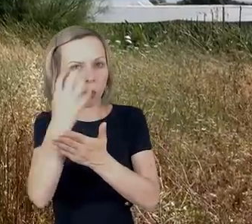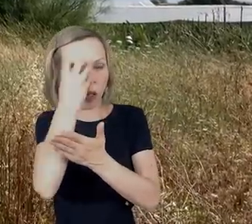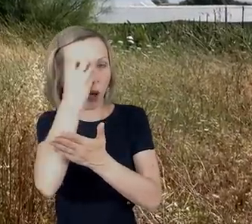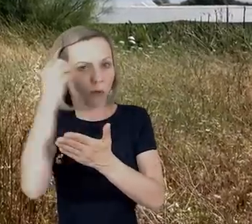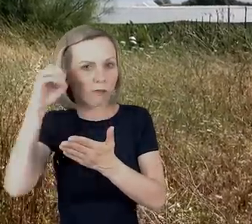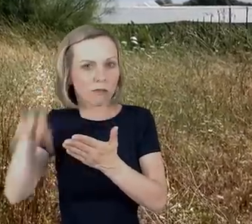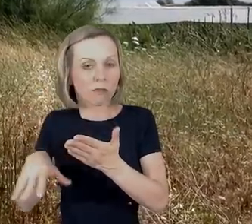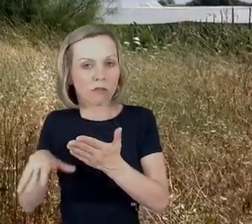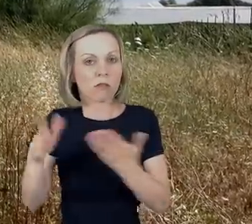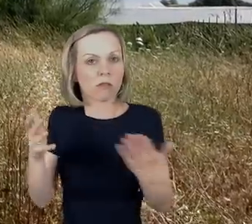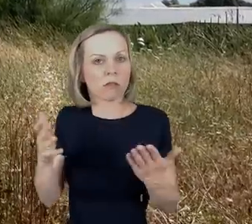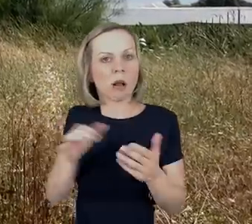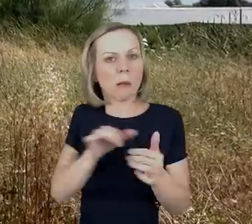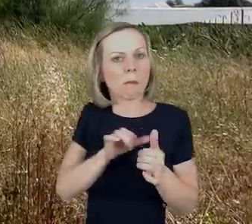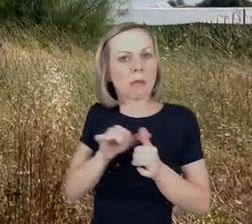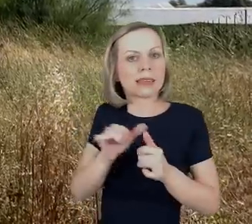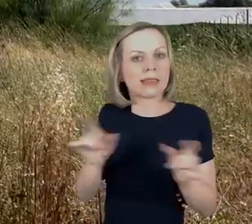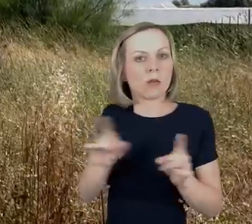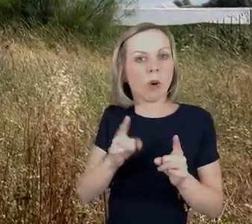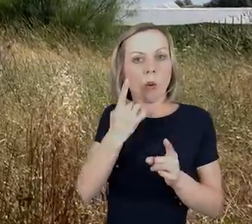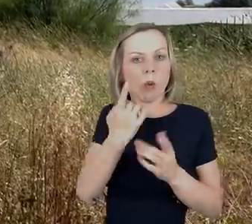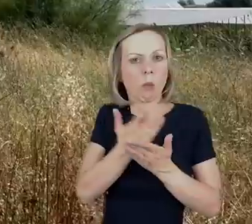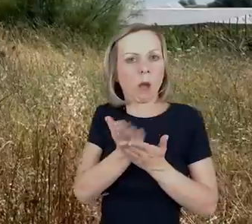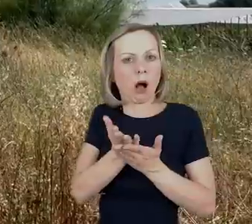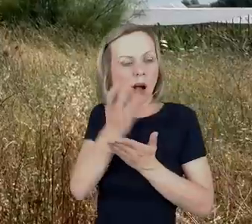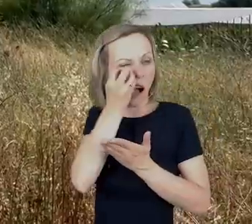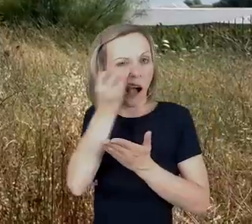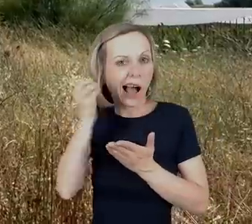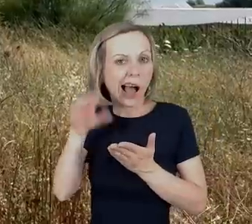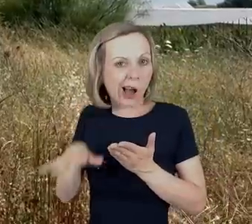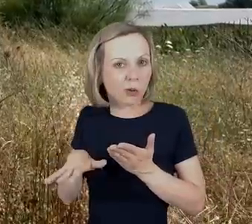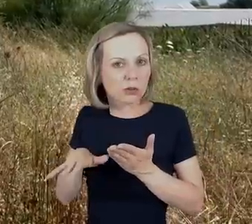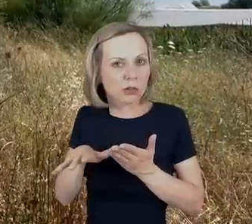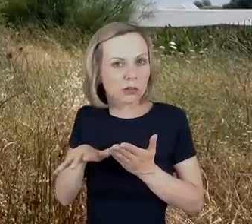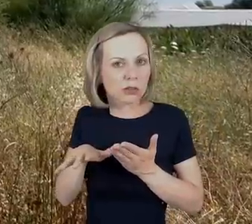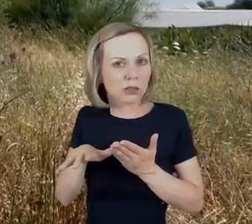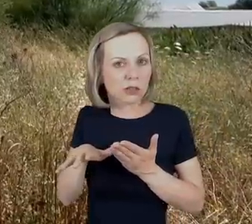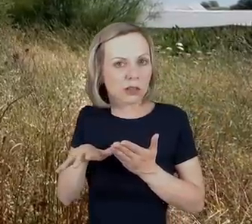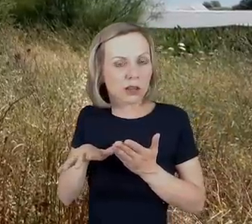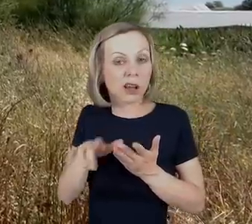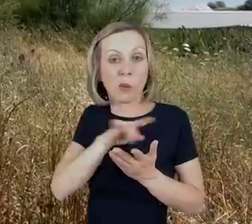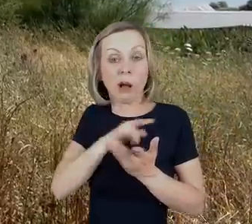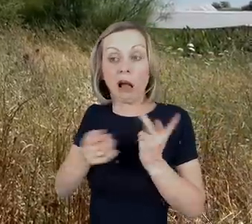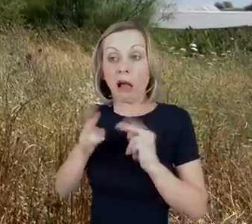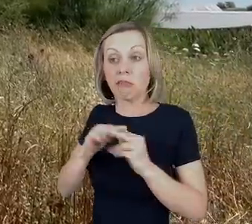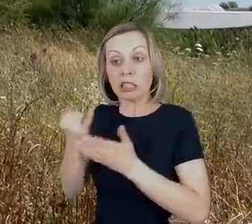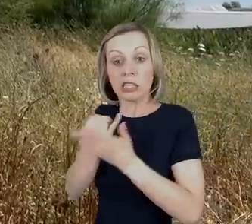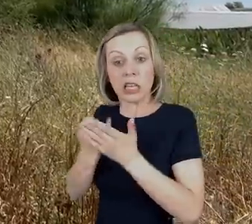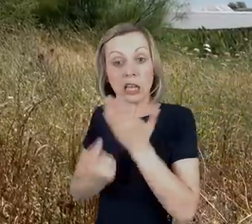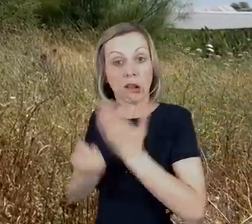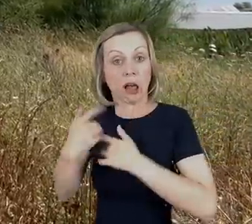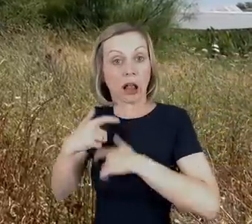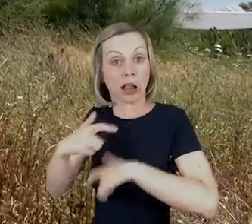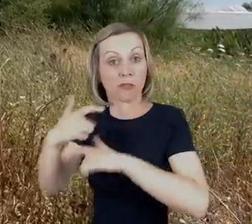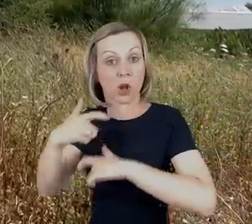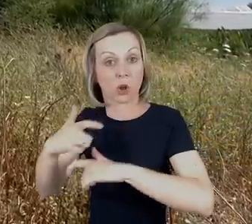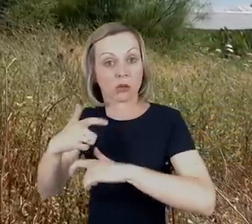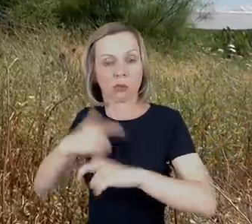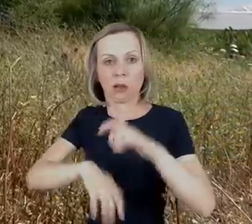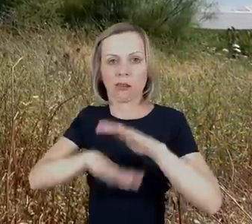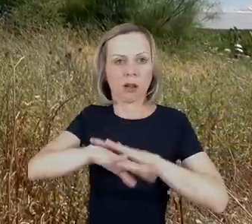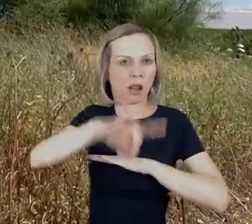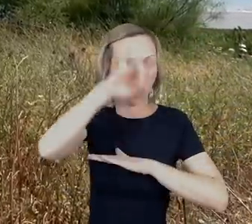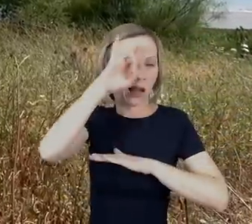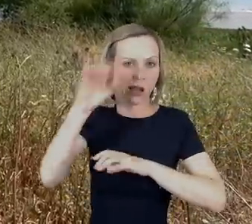and throw it away. It is better for you to lose one of your members than for the whole of your body to be thrown into